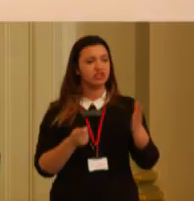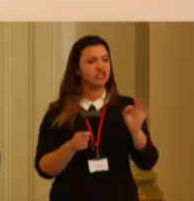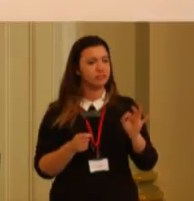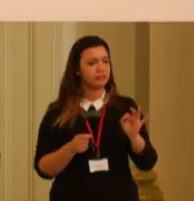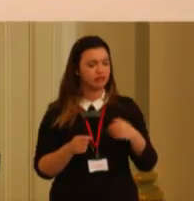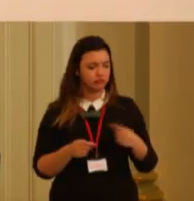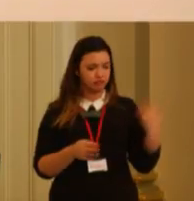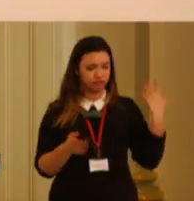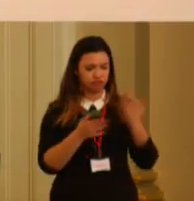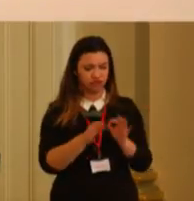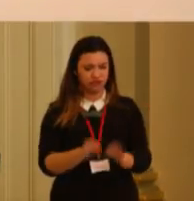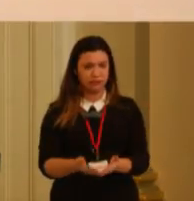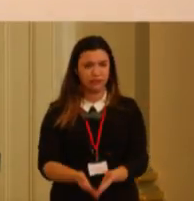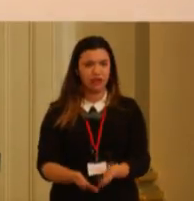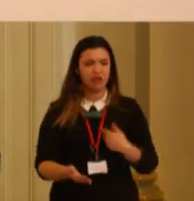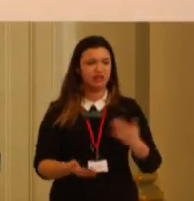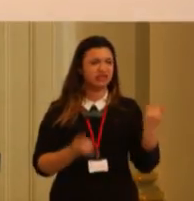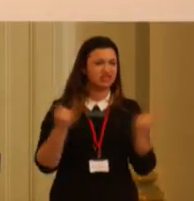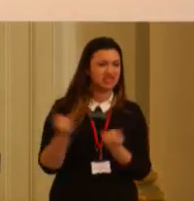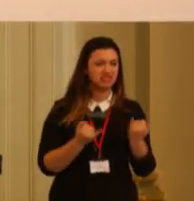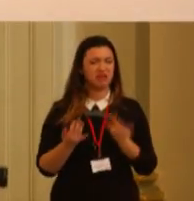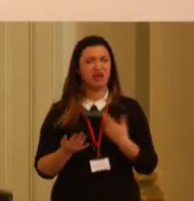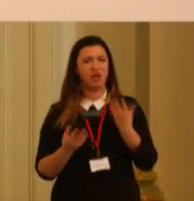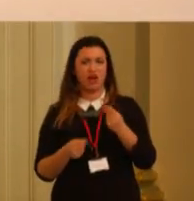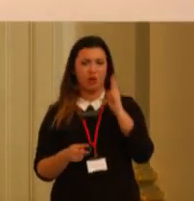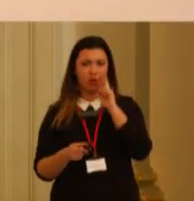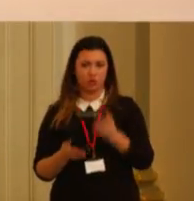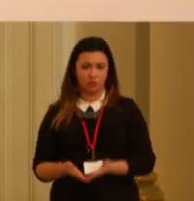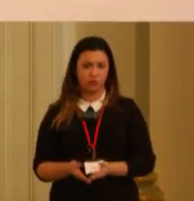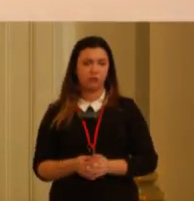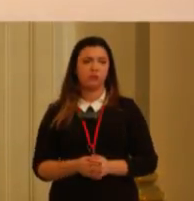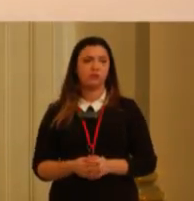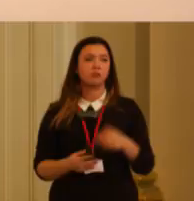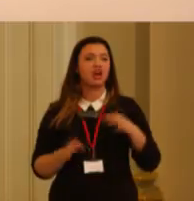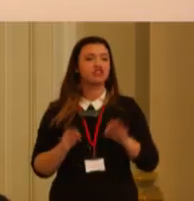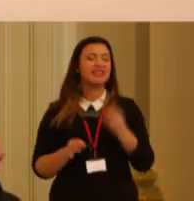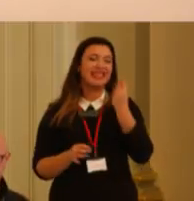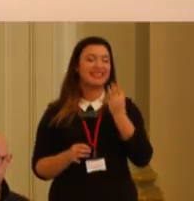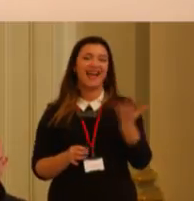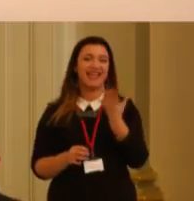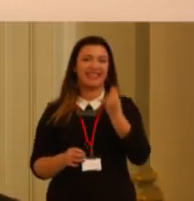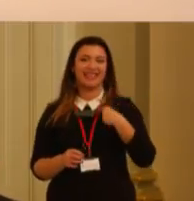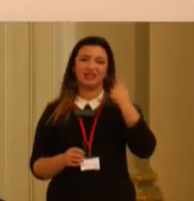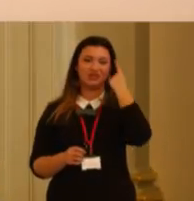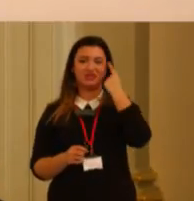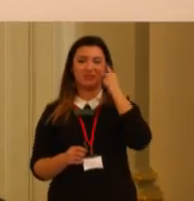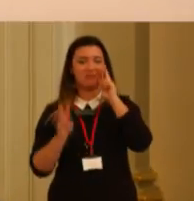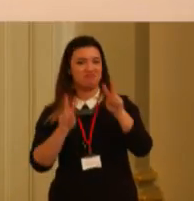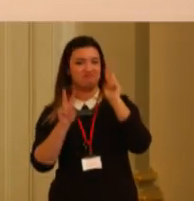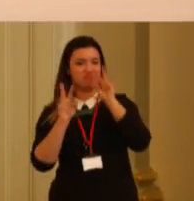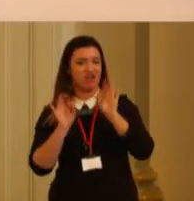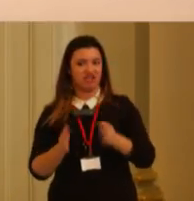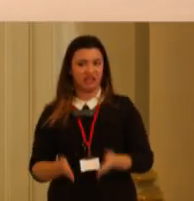times, young people have always been in an effort for change. I think with my optimistic